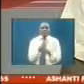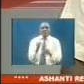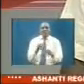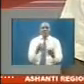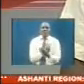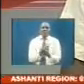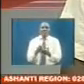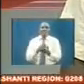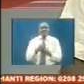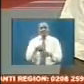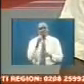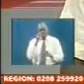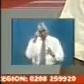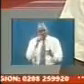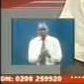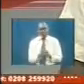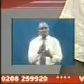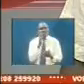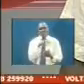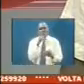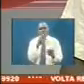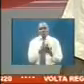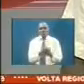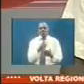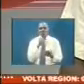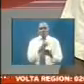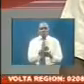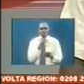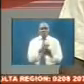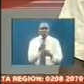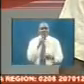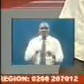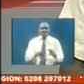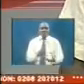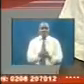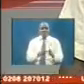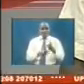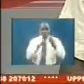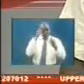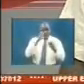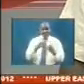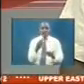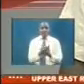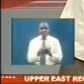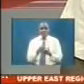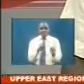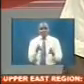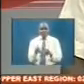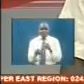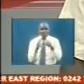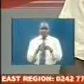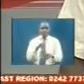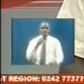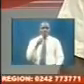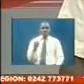ailing economy, others see it as eroding the gains made over the last decade. A Deputy Minister of Finance and Economic Planning, Cassiel